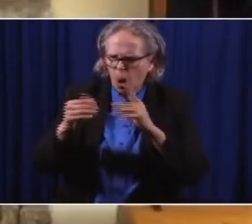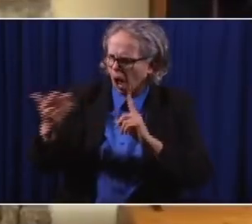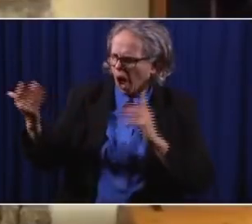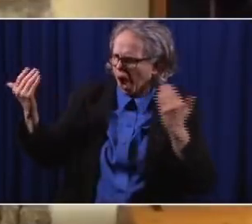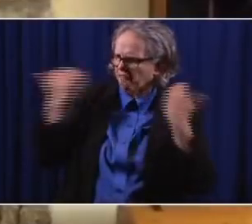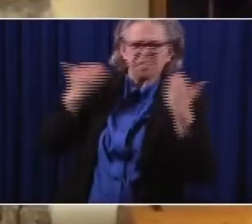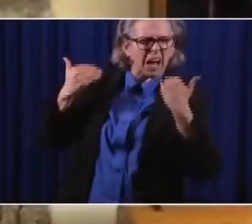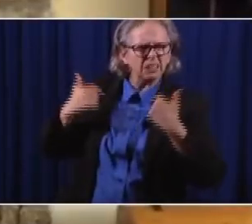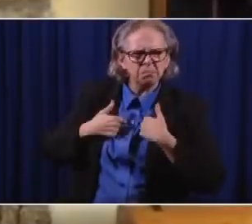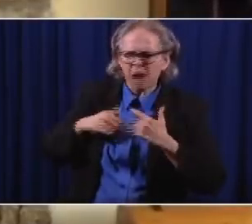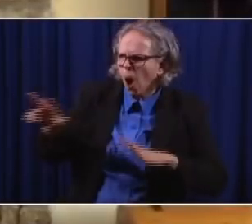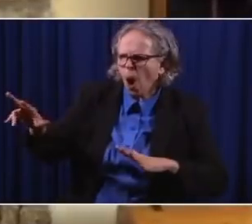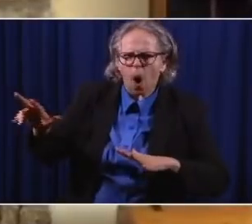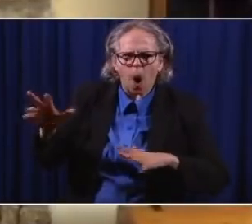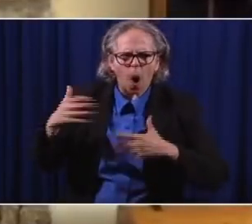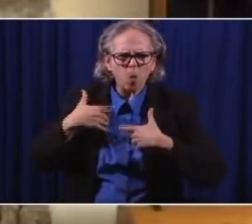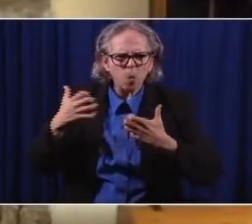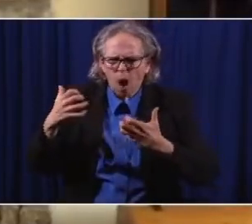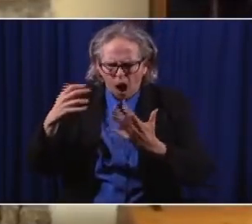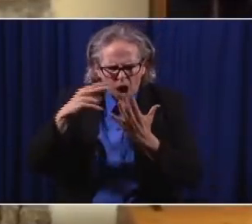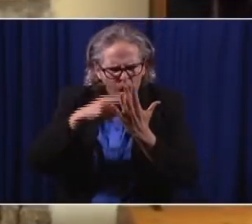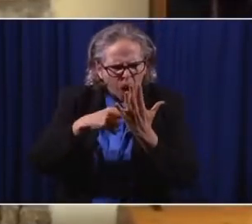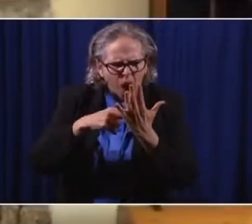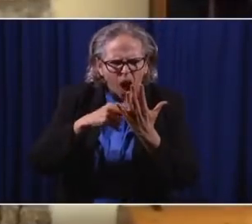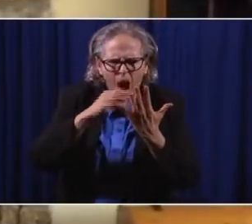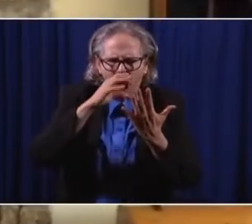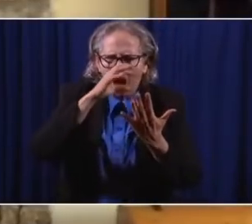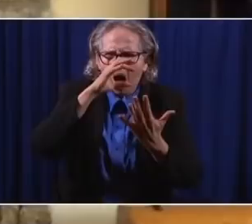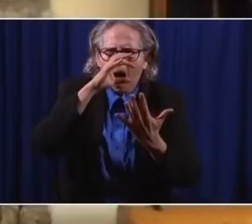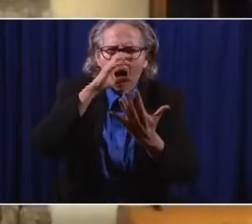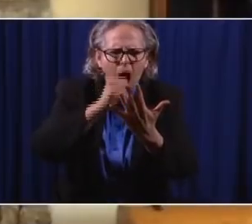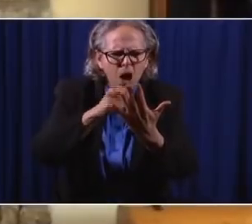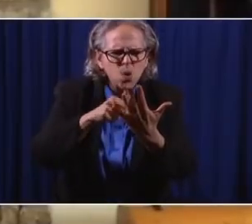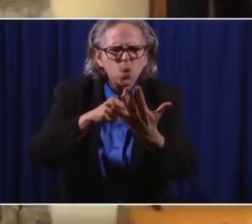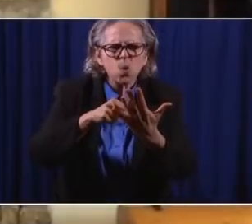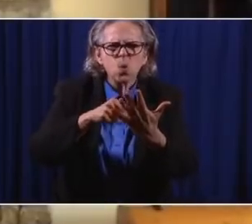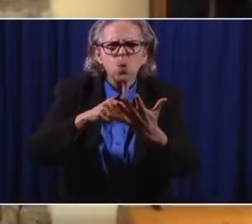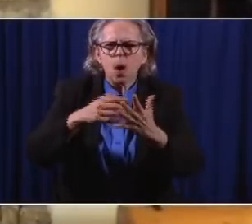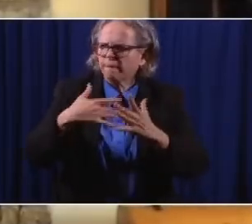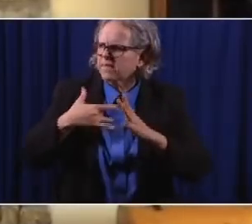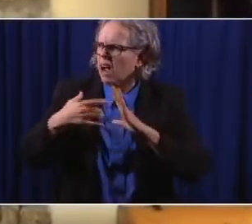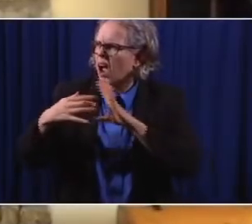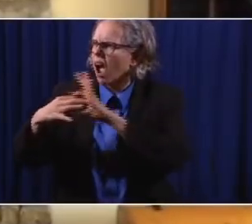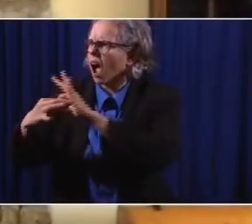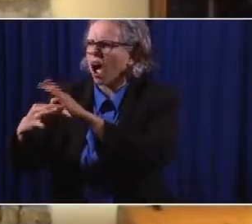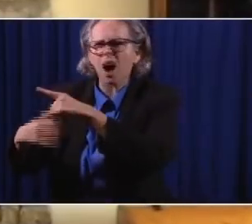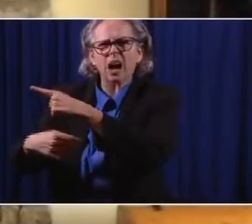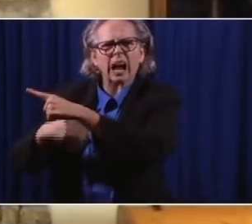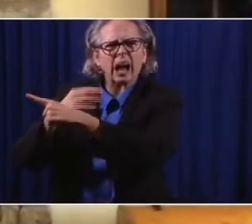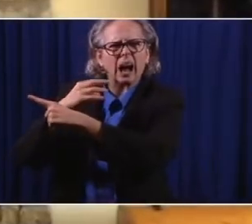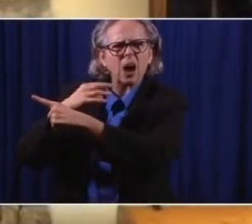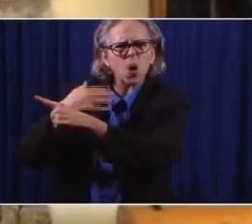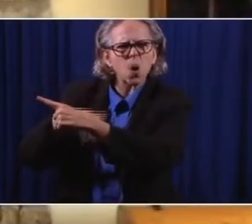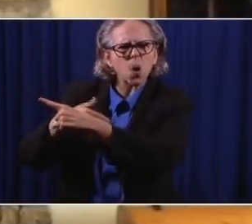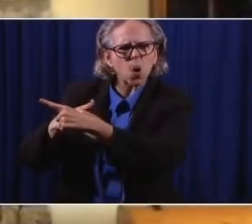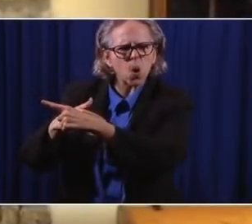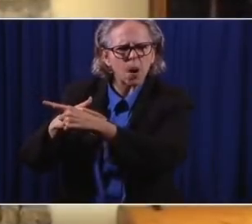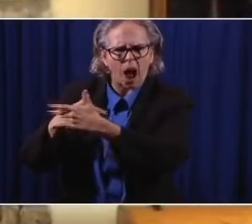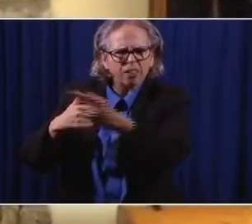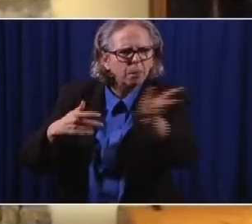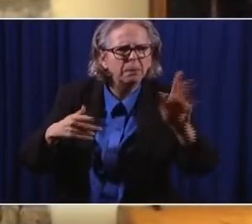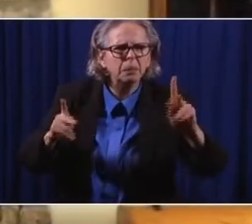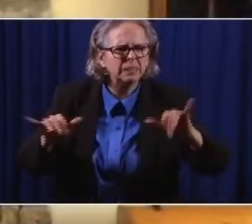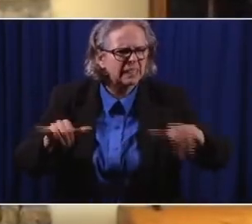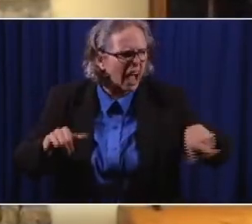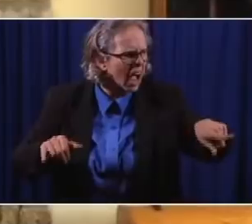compelling. And I thought I related to it because I think it's something that anybody could do. Anybody who